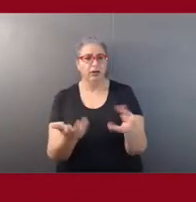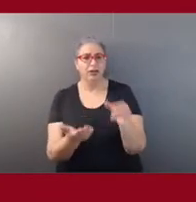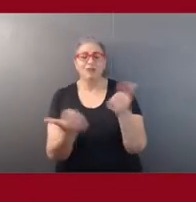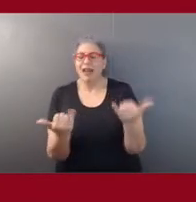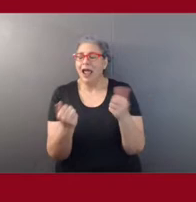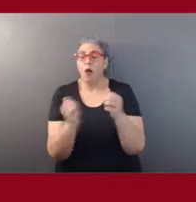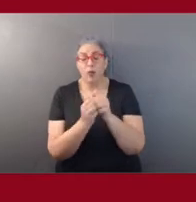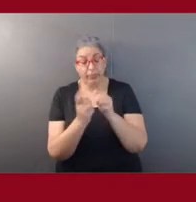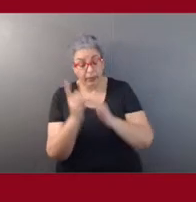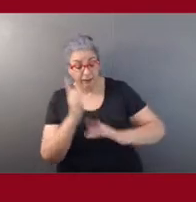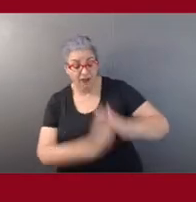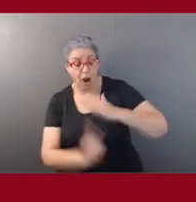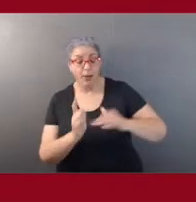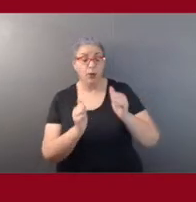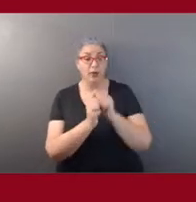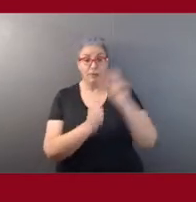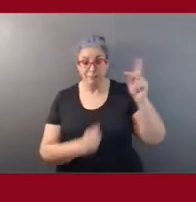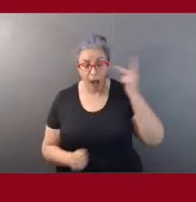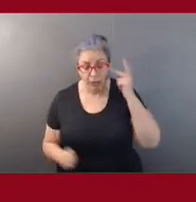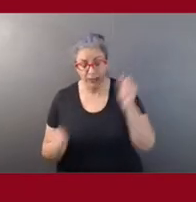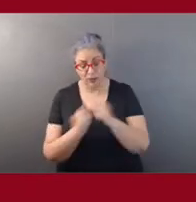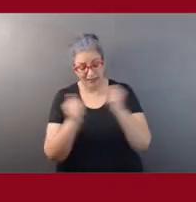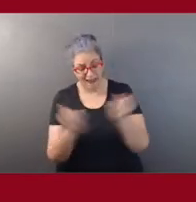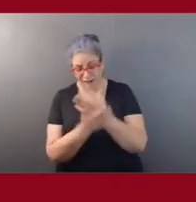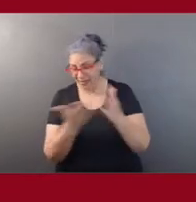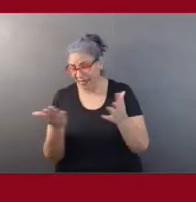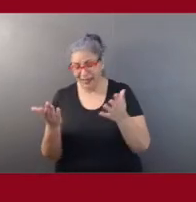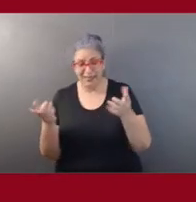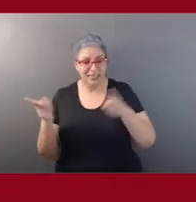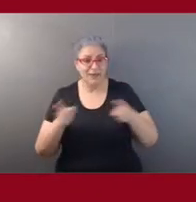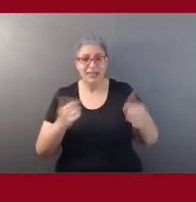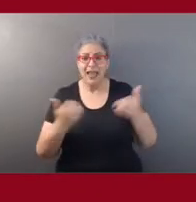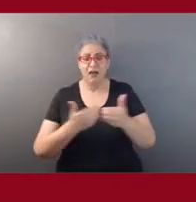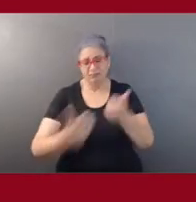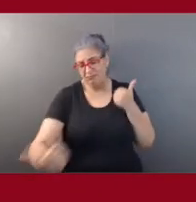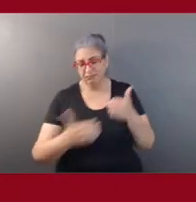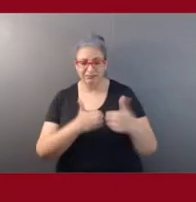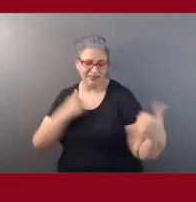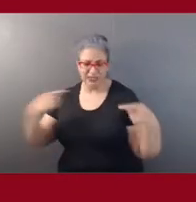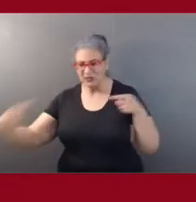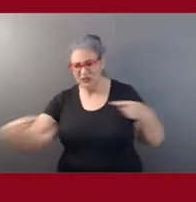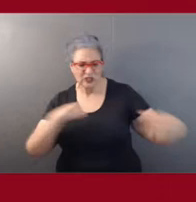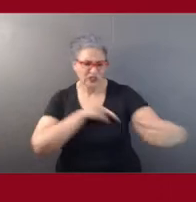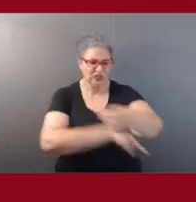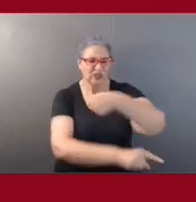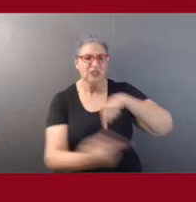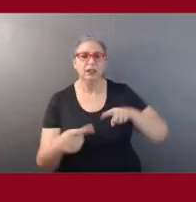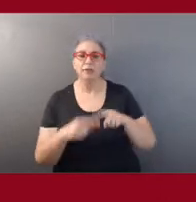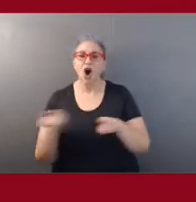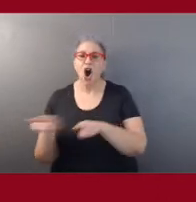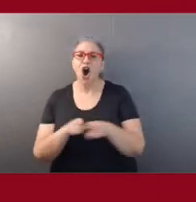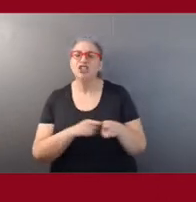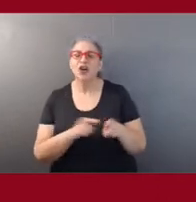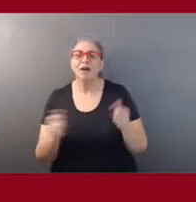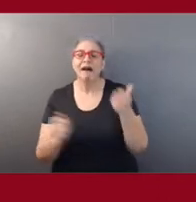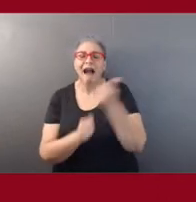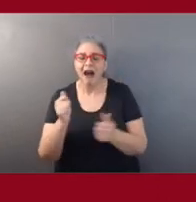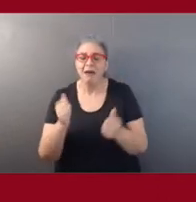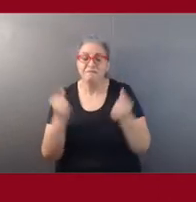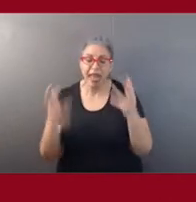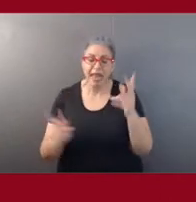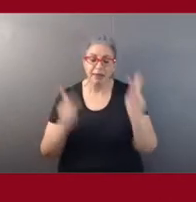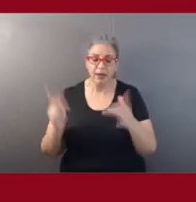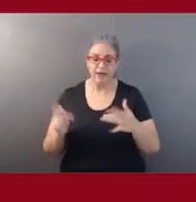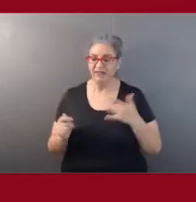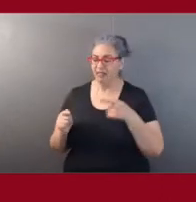everything that's happening, it's created a really divisive environment, but also it's created this huge scarcity mindset amongst